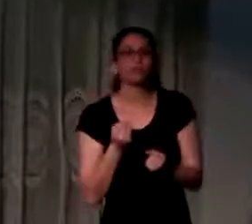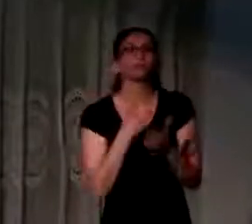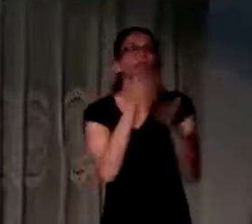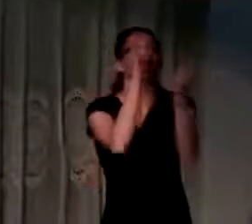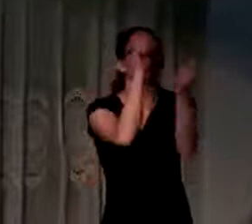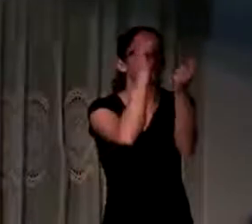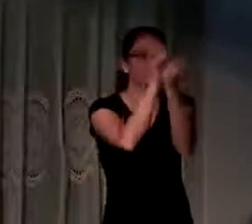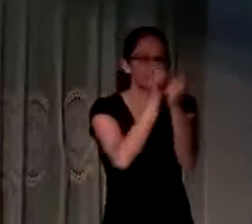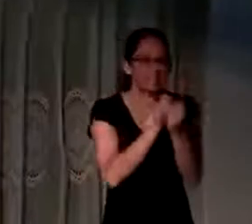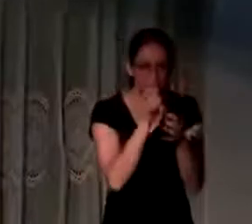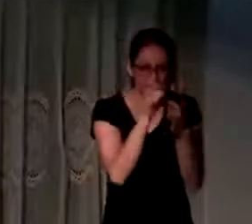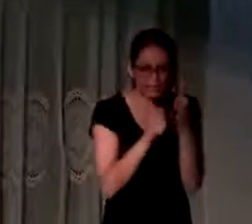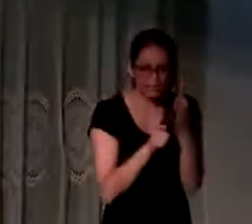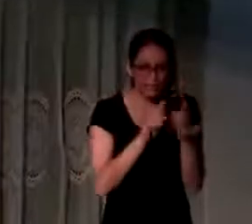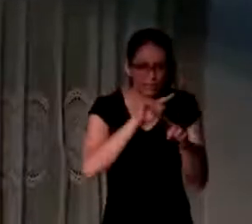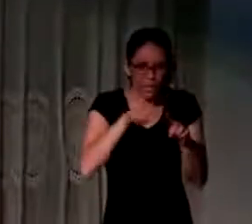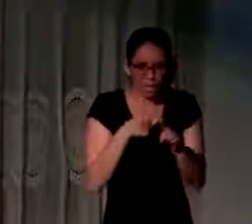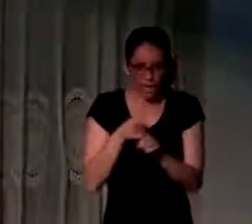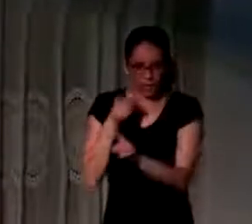the entire New Testament has.